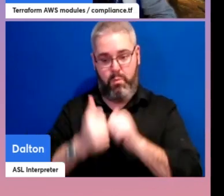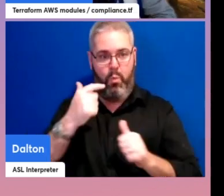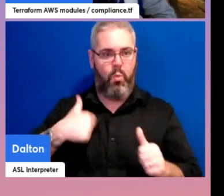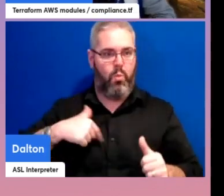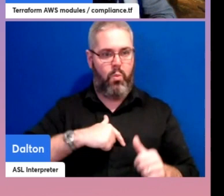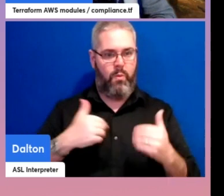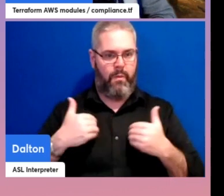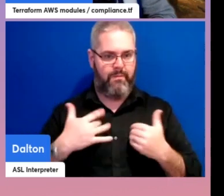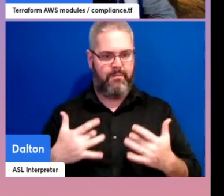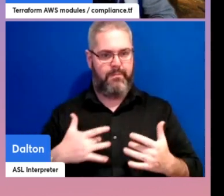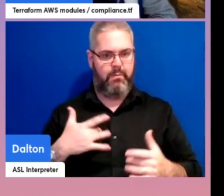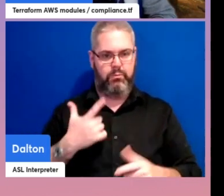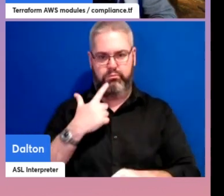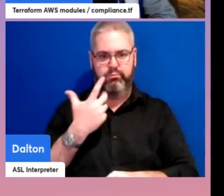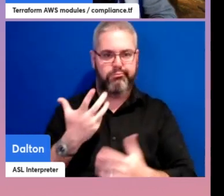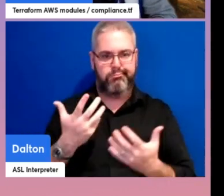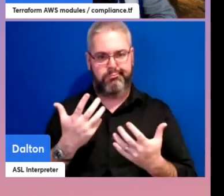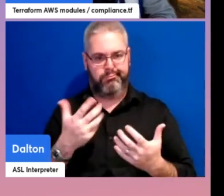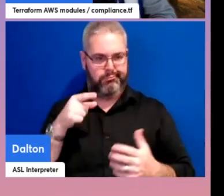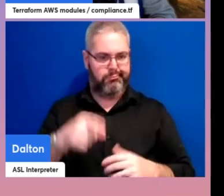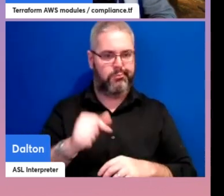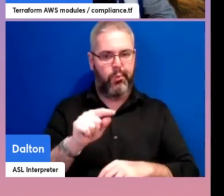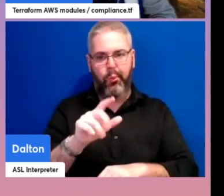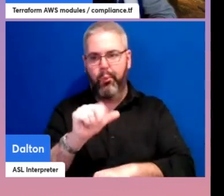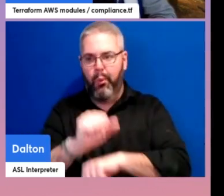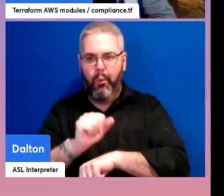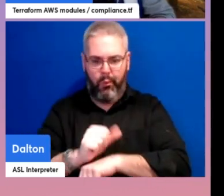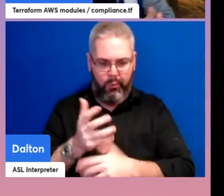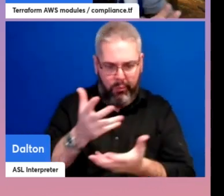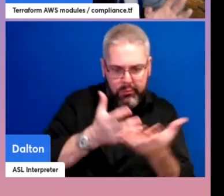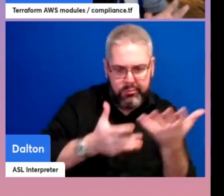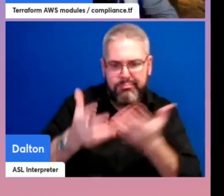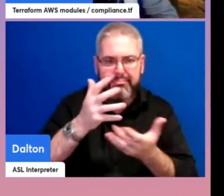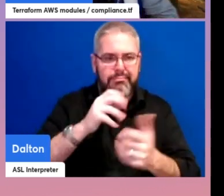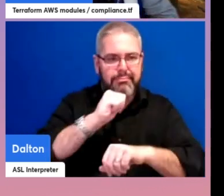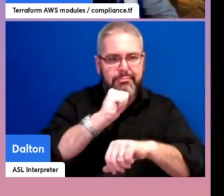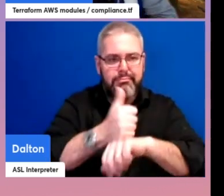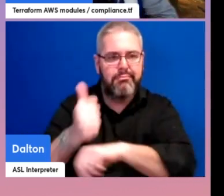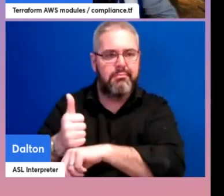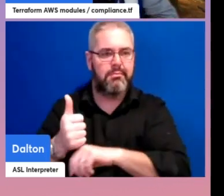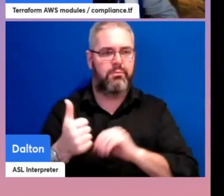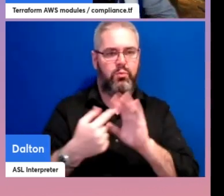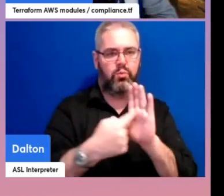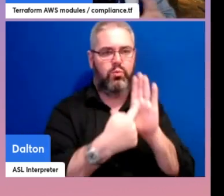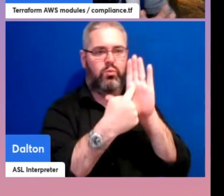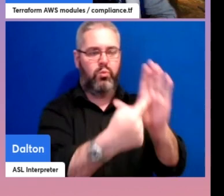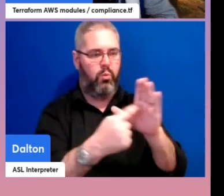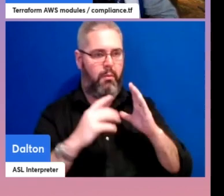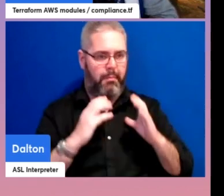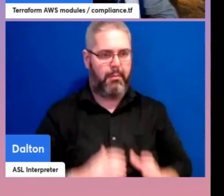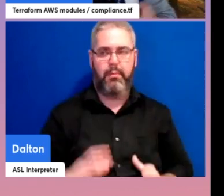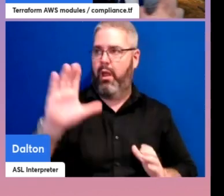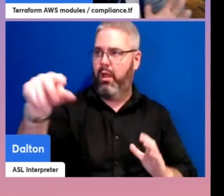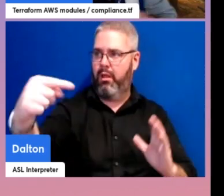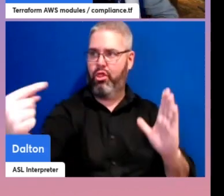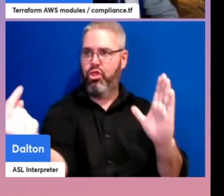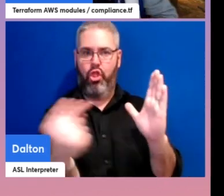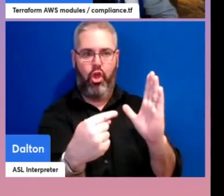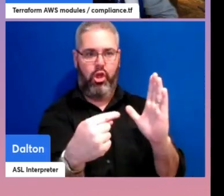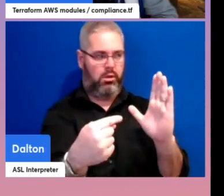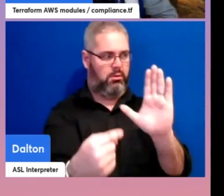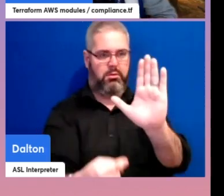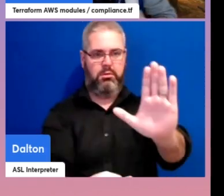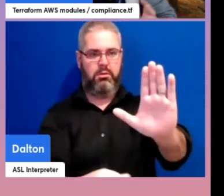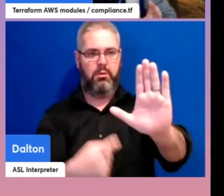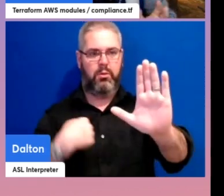work and something what you will have to implement and then show to your customers and tell that, hey guys,